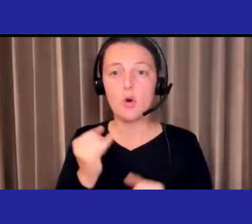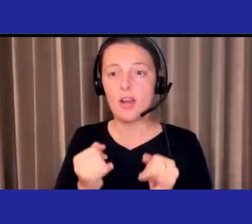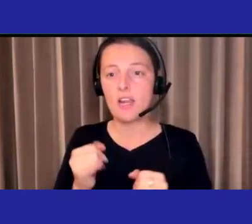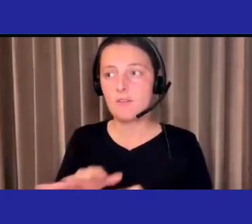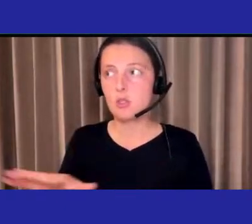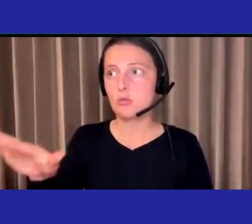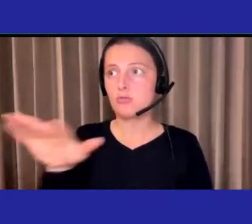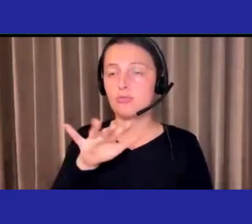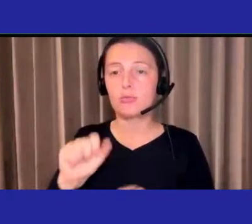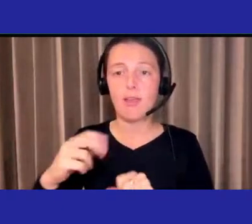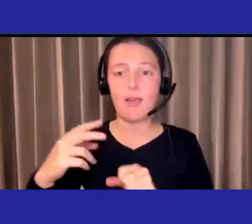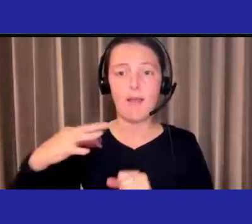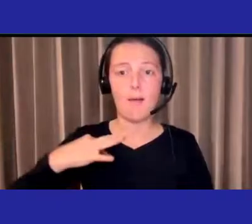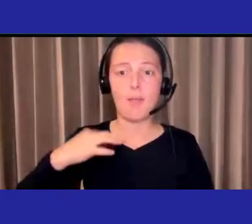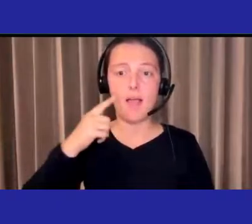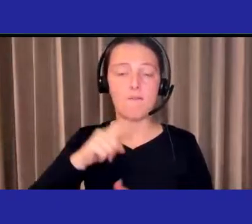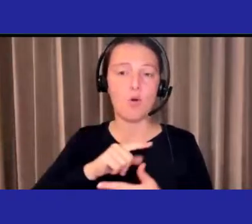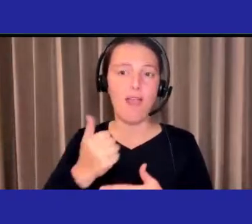In the